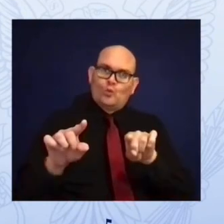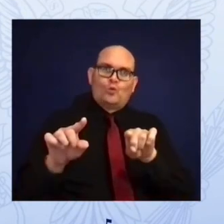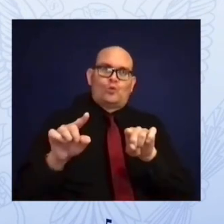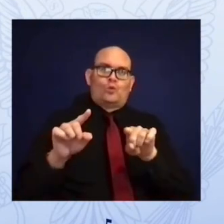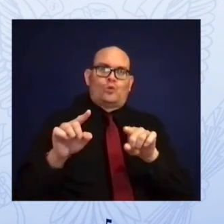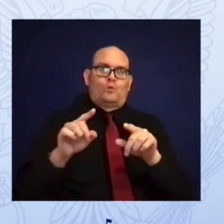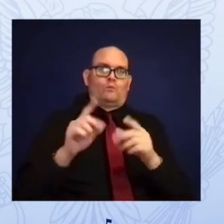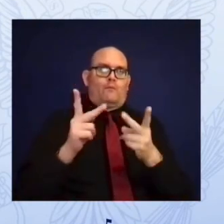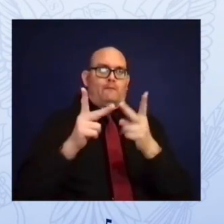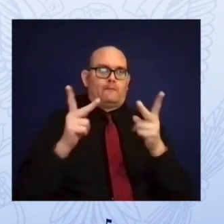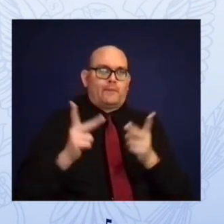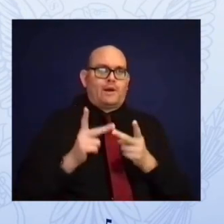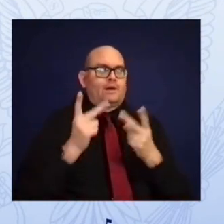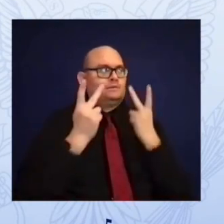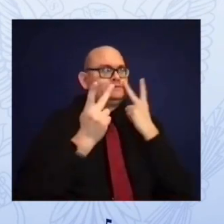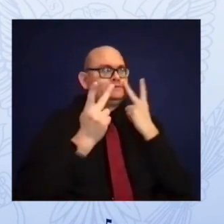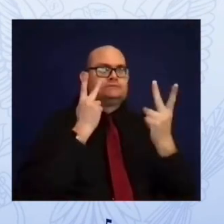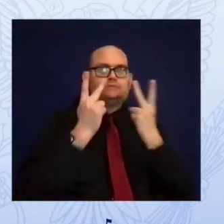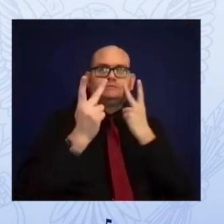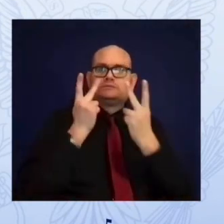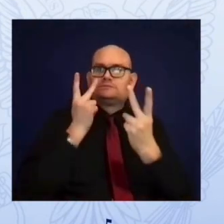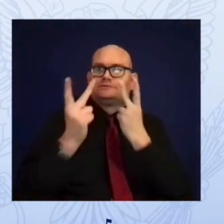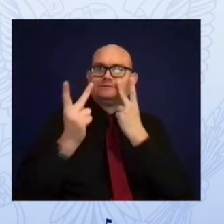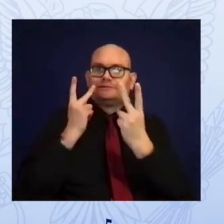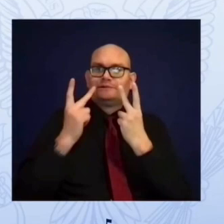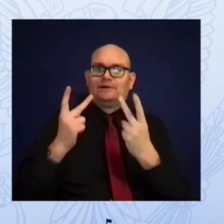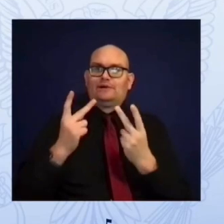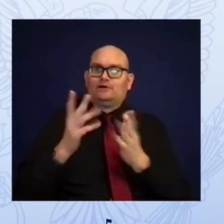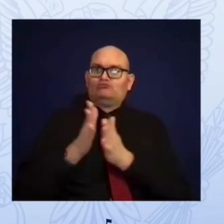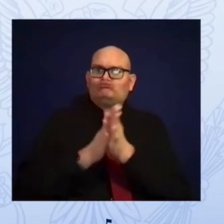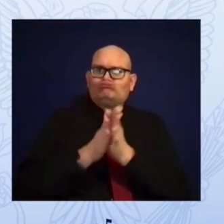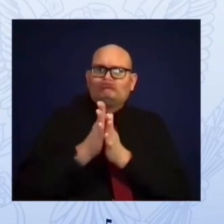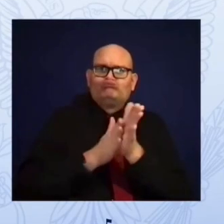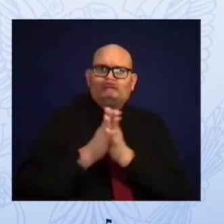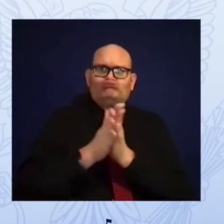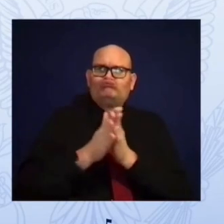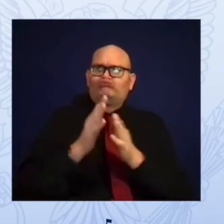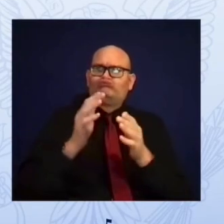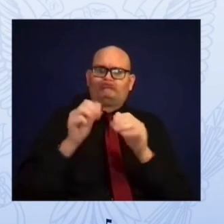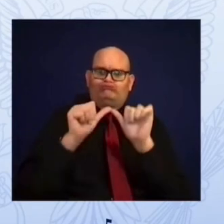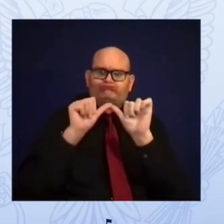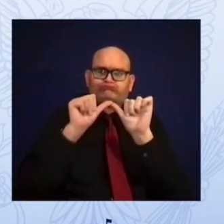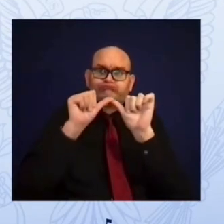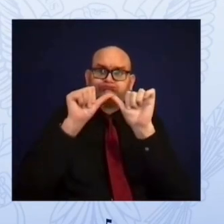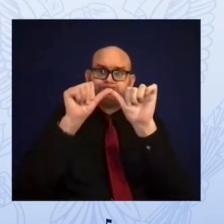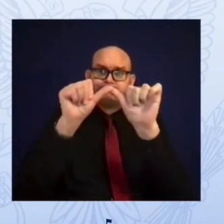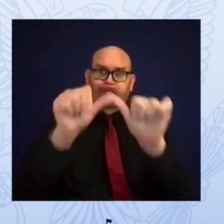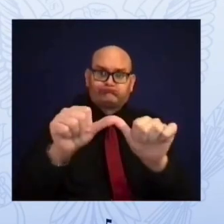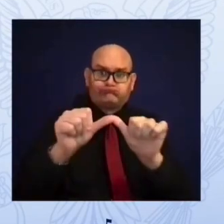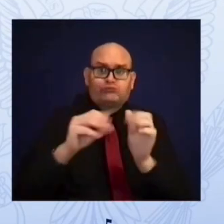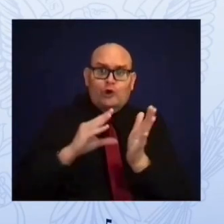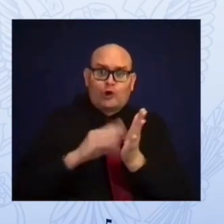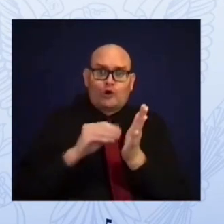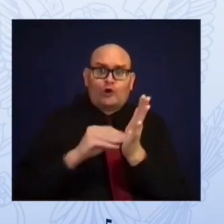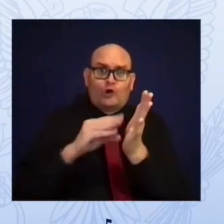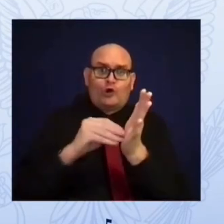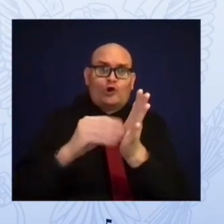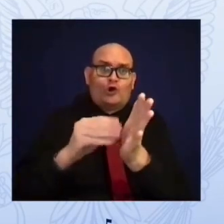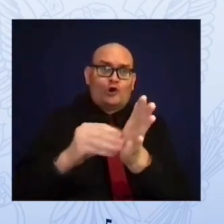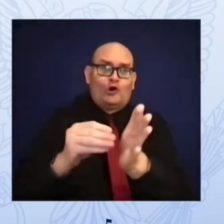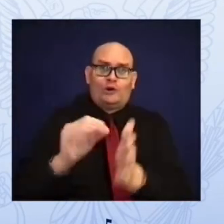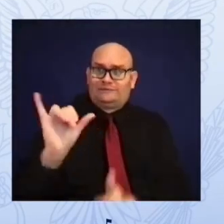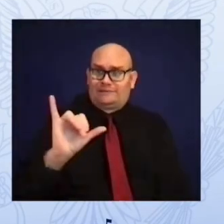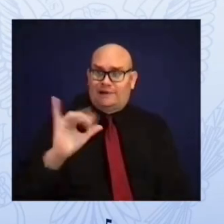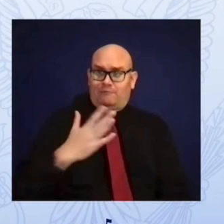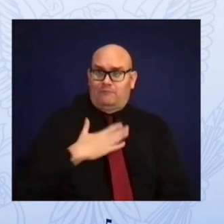I found in the hallways of my hometown library. And I hope to make these books a permanent